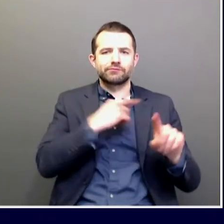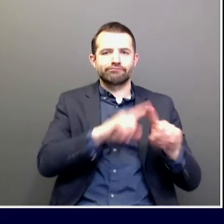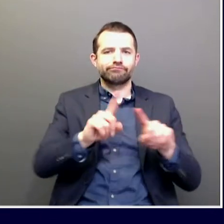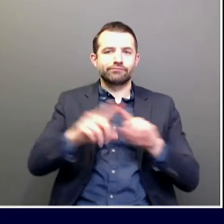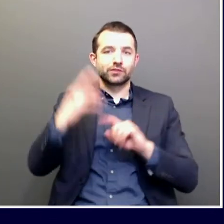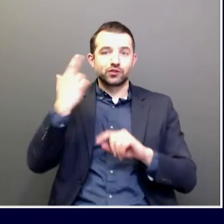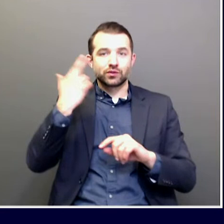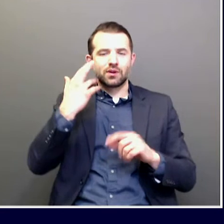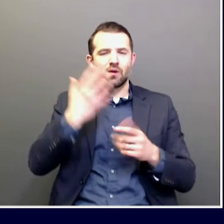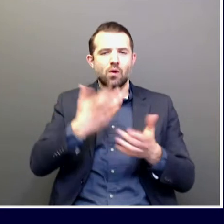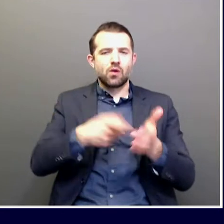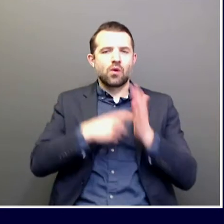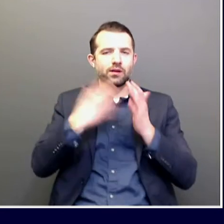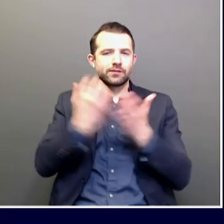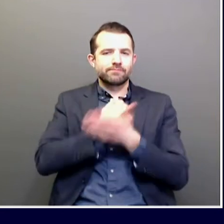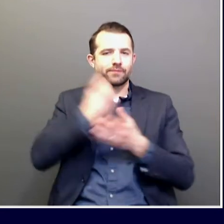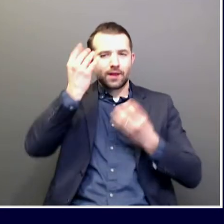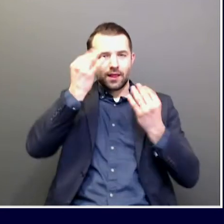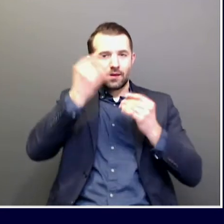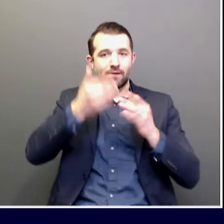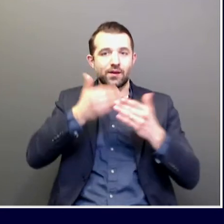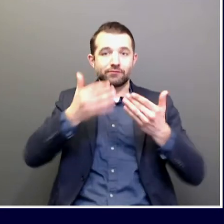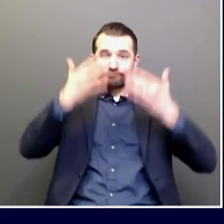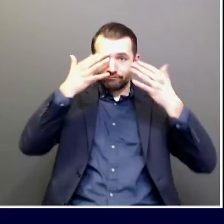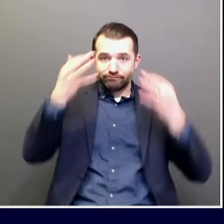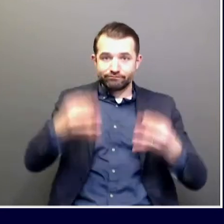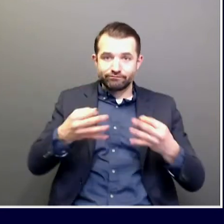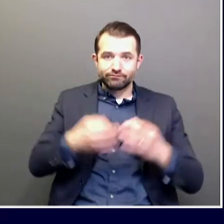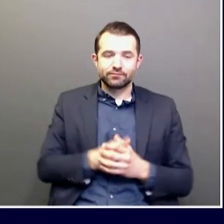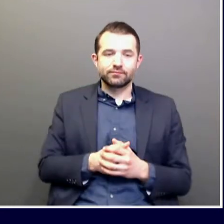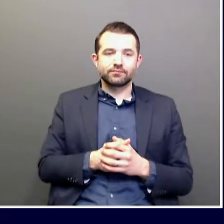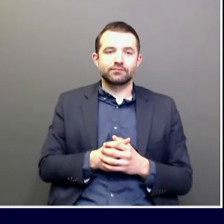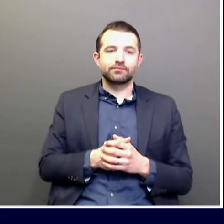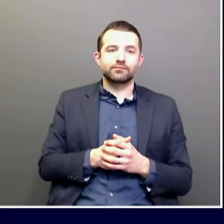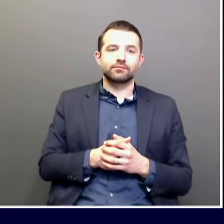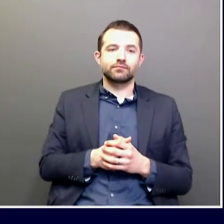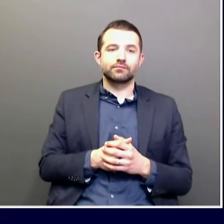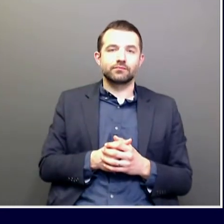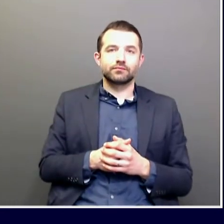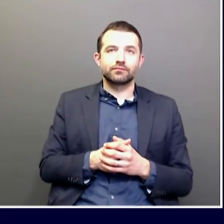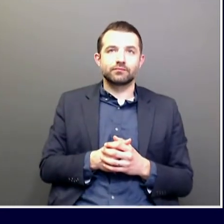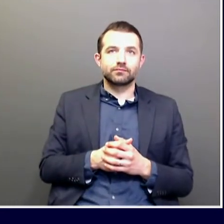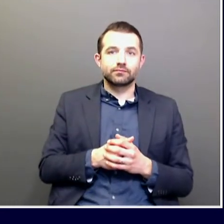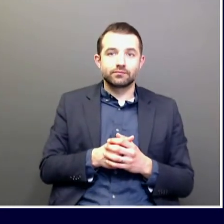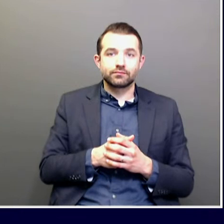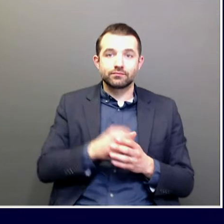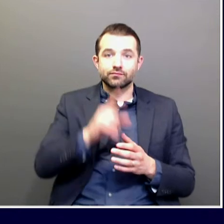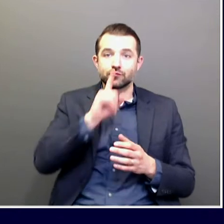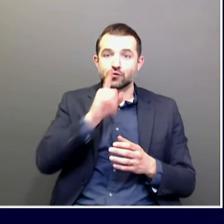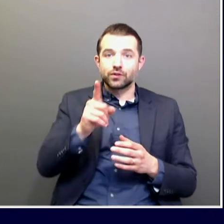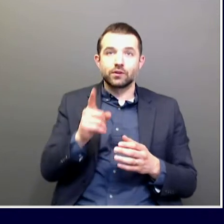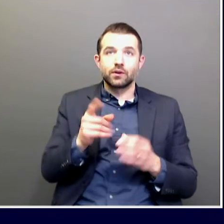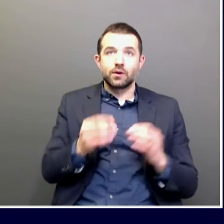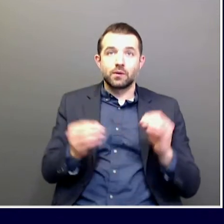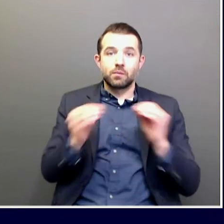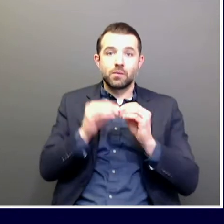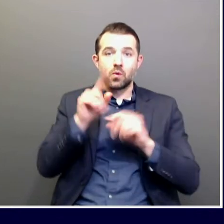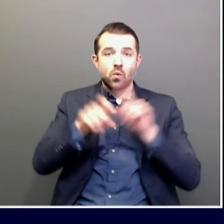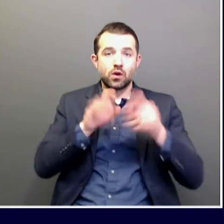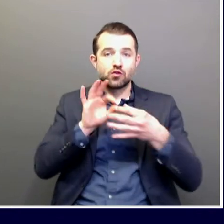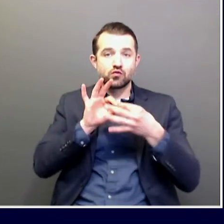guidance in the near future surrounding masks in school? I'm not sure, Mel. I have not had